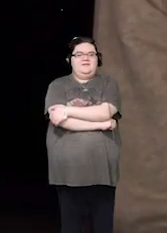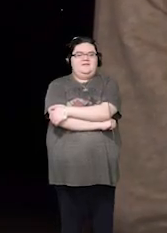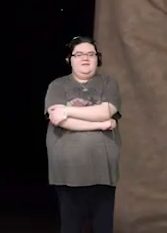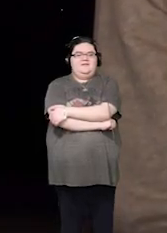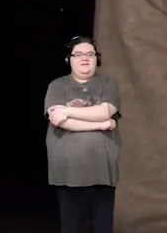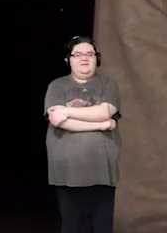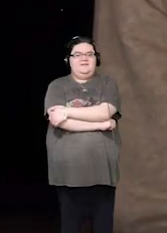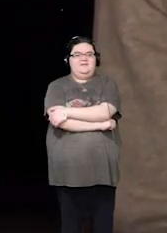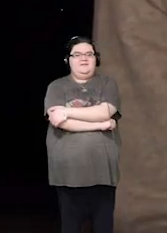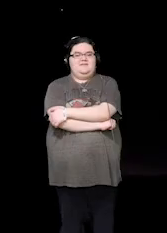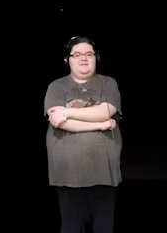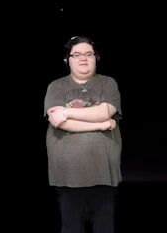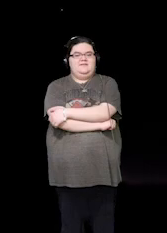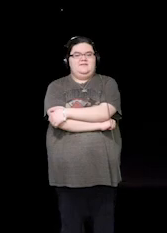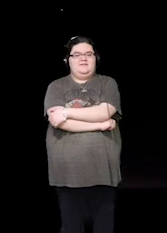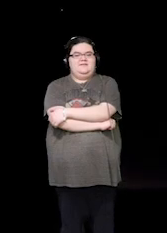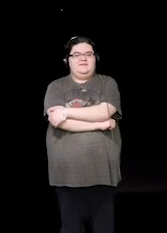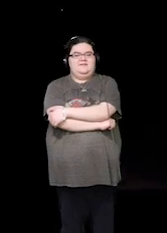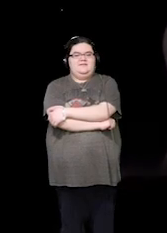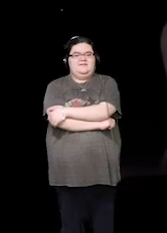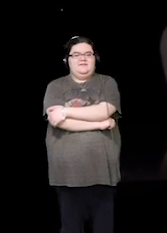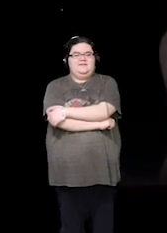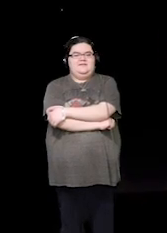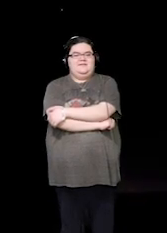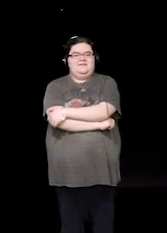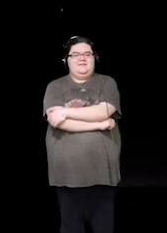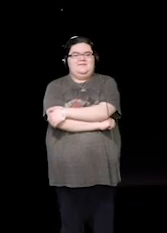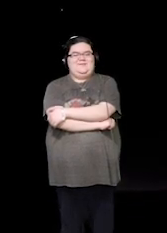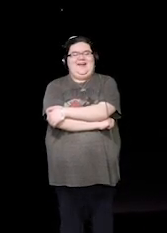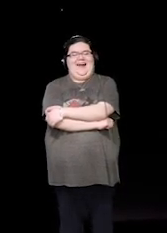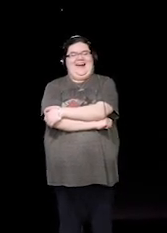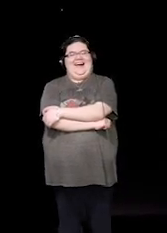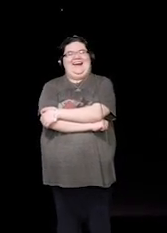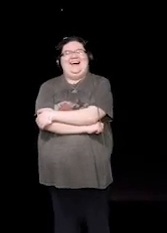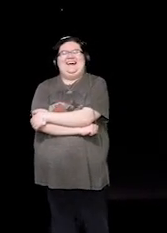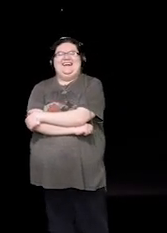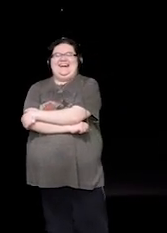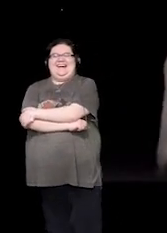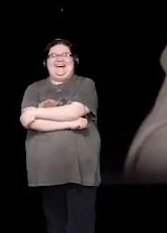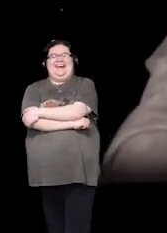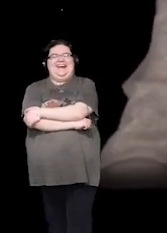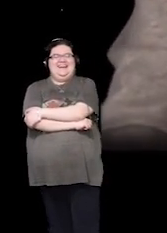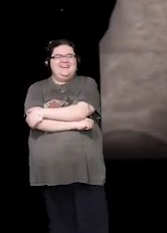impression? Who else is it going to be? I don't know. I didn't know if you were even doing an impression.